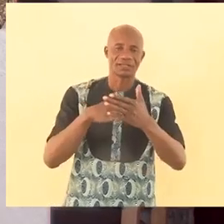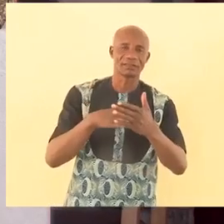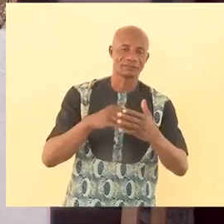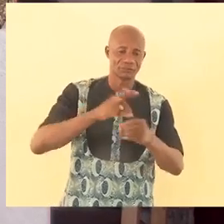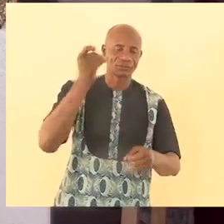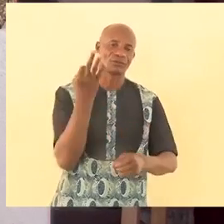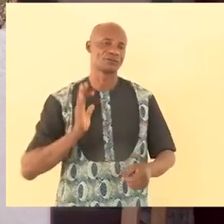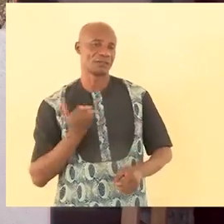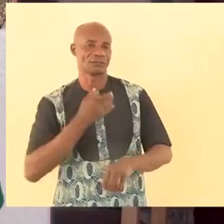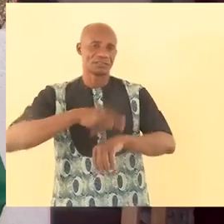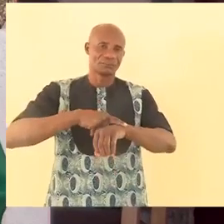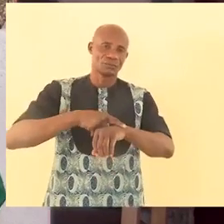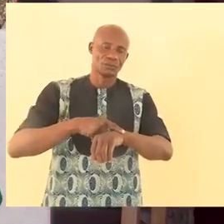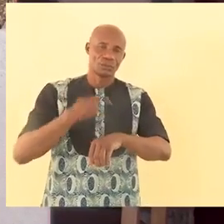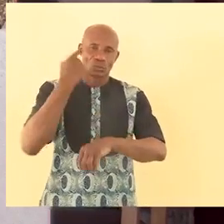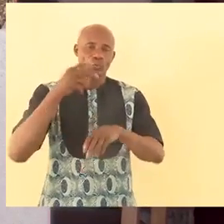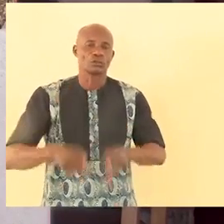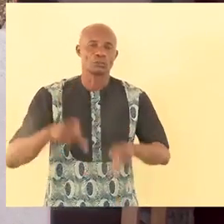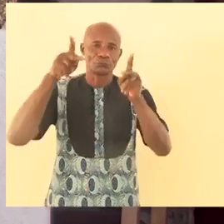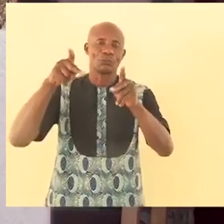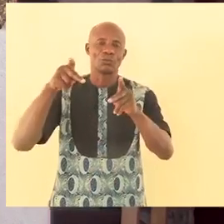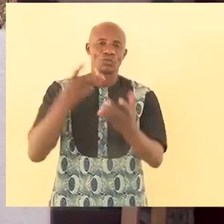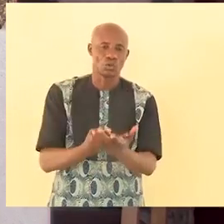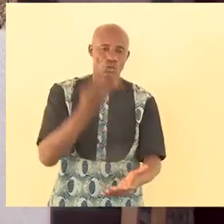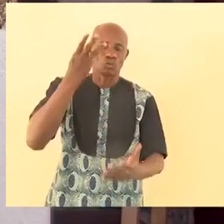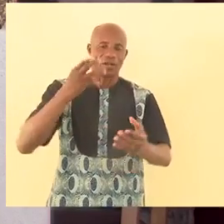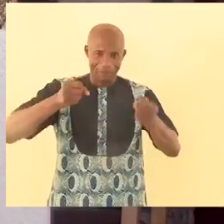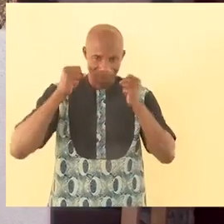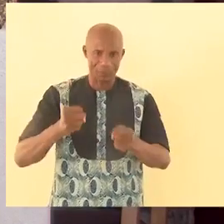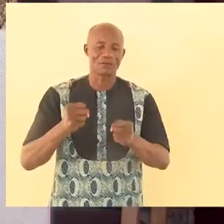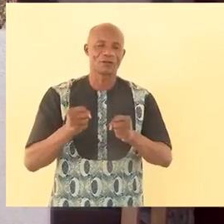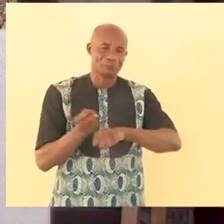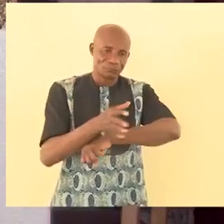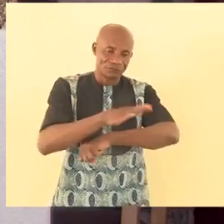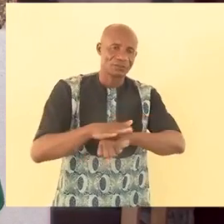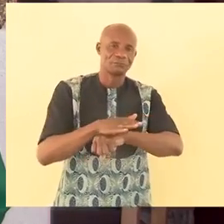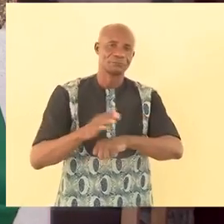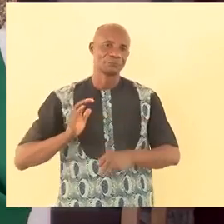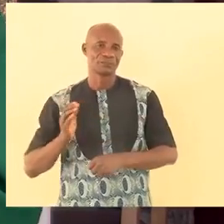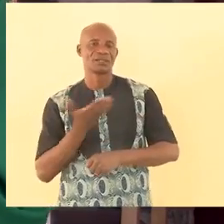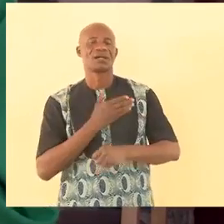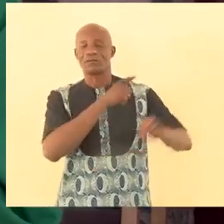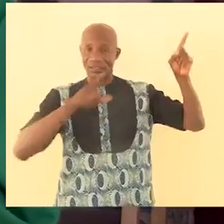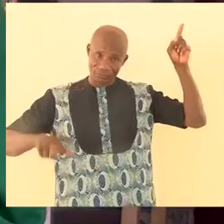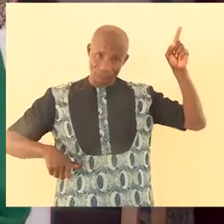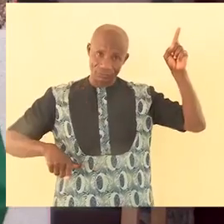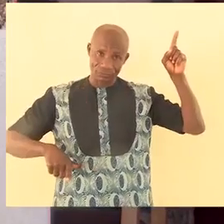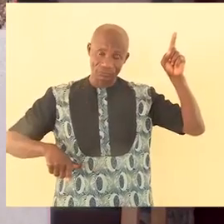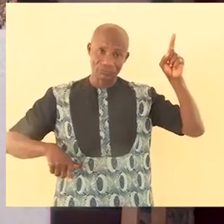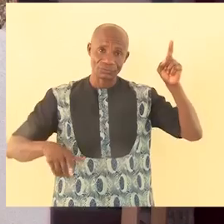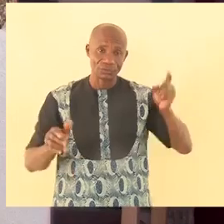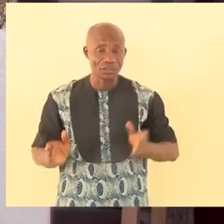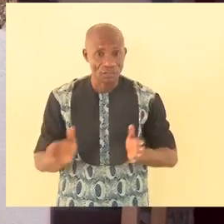Against the spirit of our time, which exalts wealth, power, glamour, and influence, our Lord